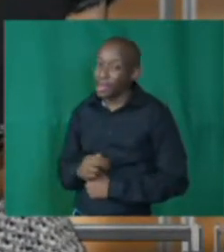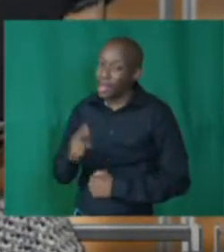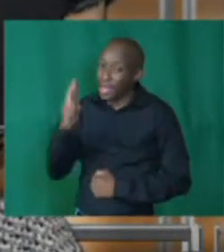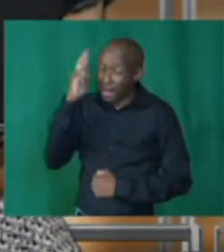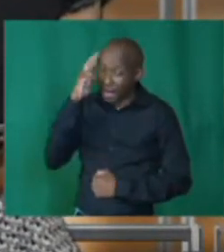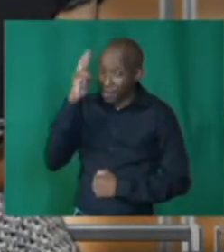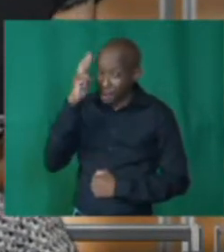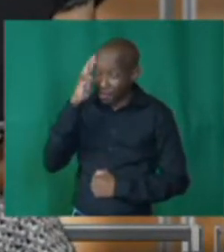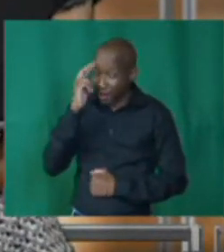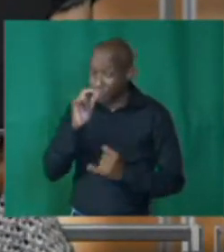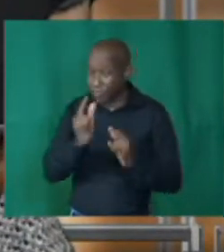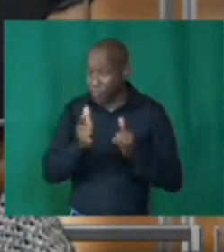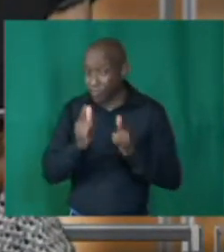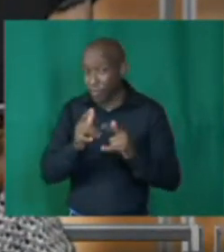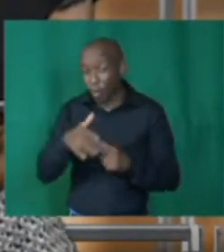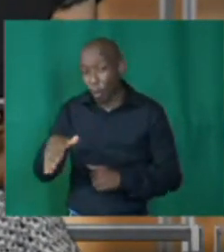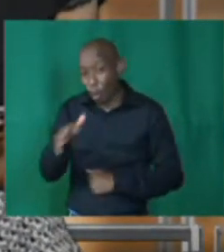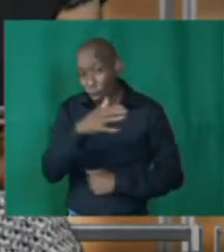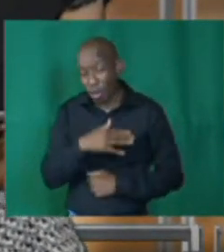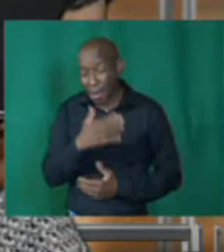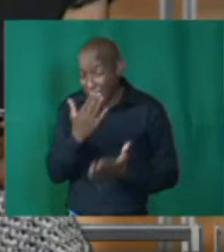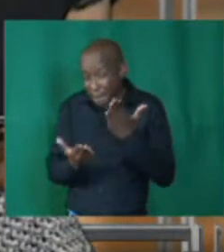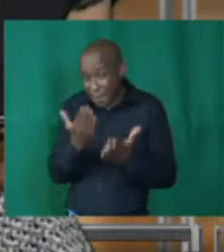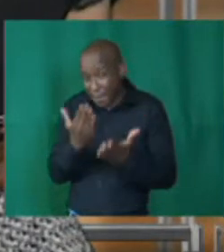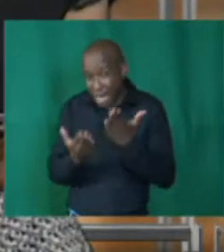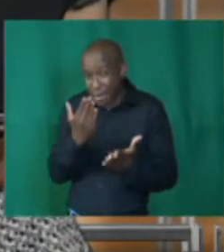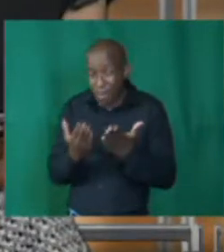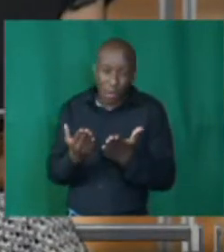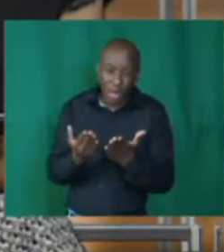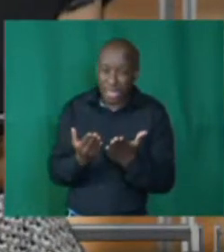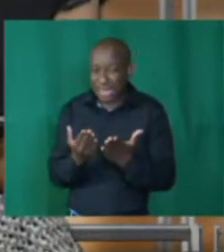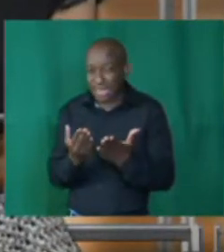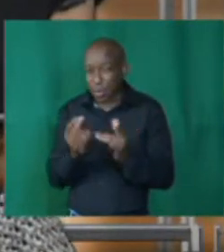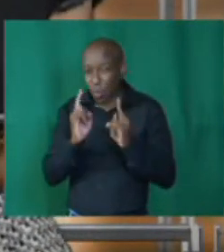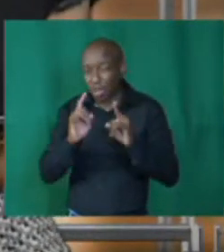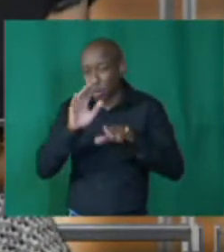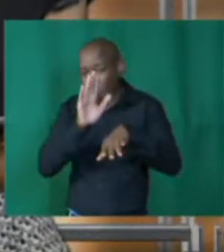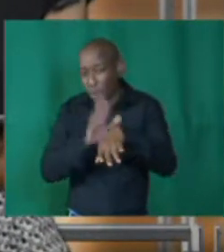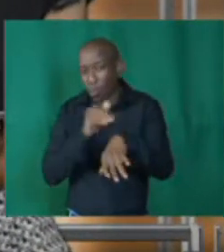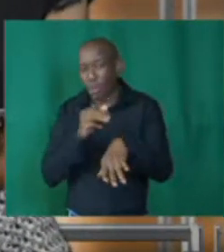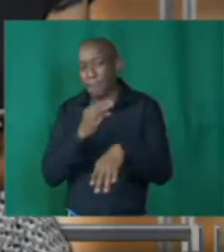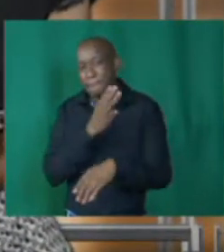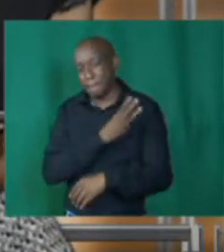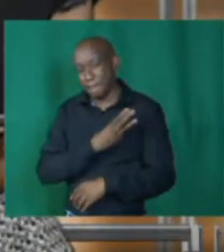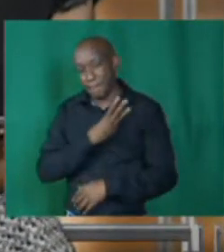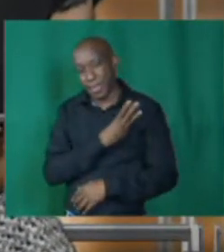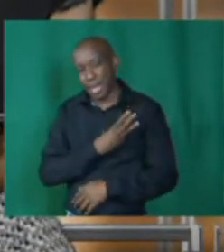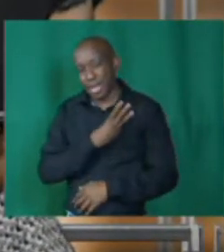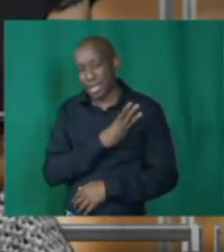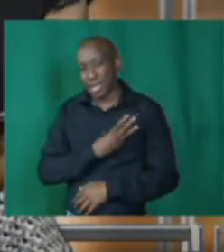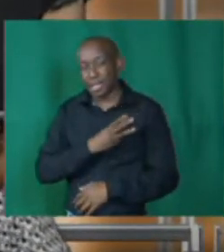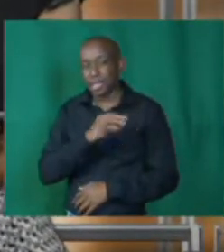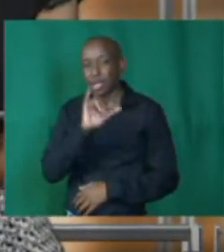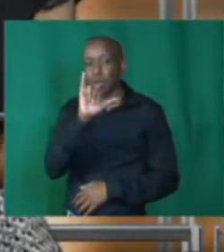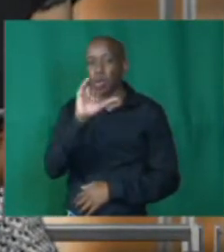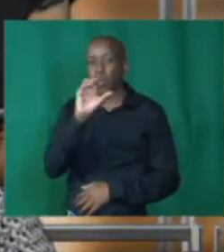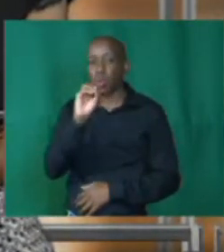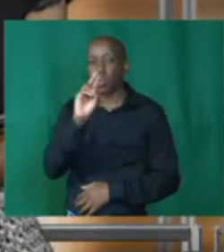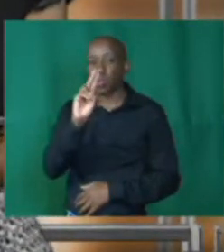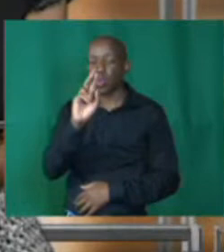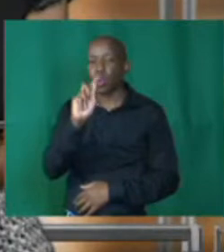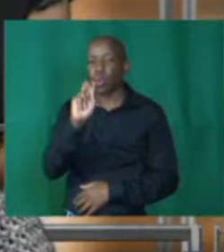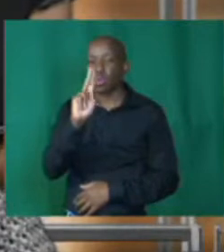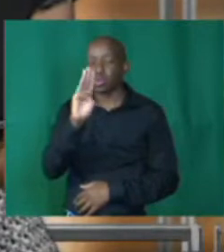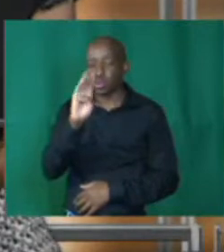reminder to you viewers, if you missed any episodes for today, please get us on YouTube and